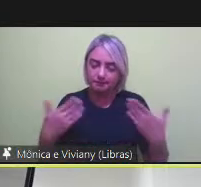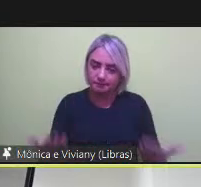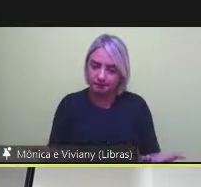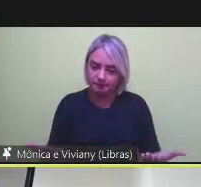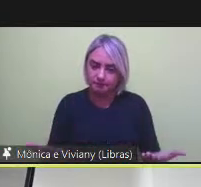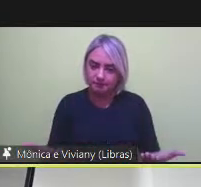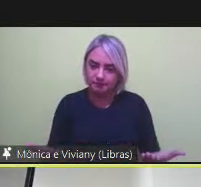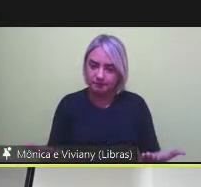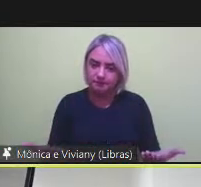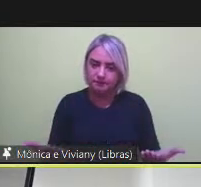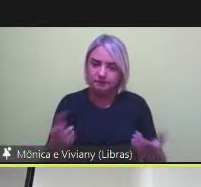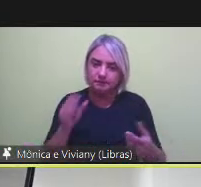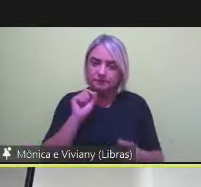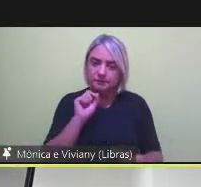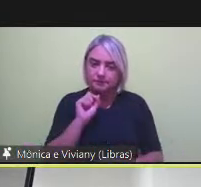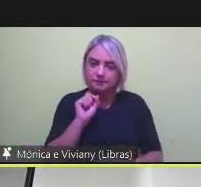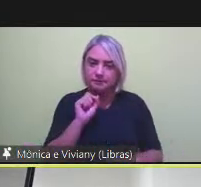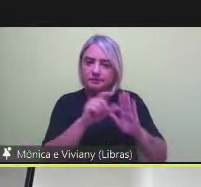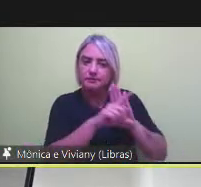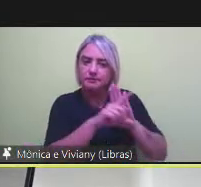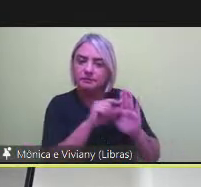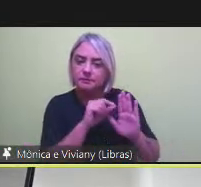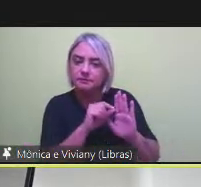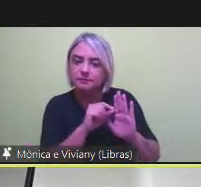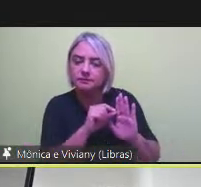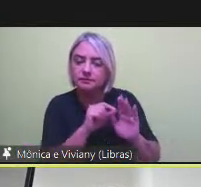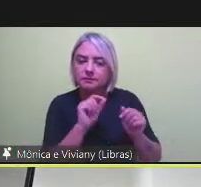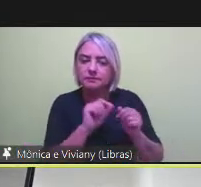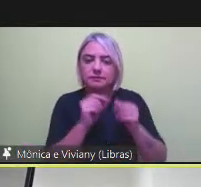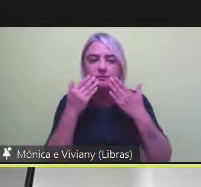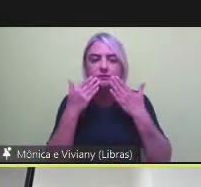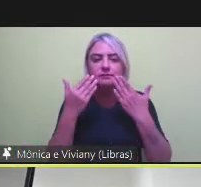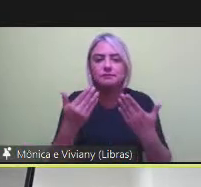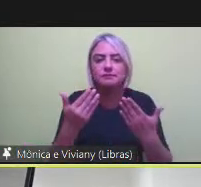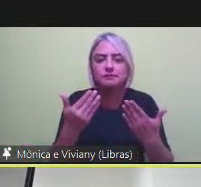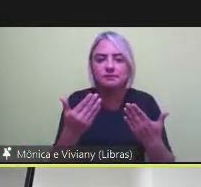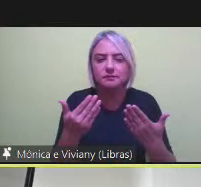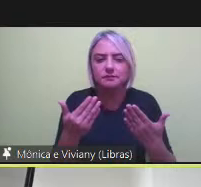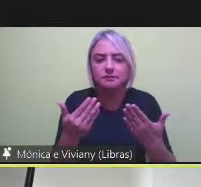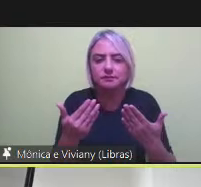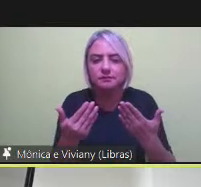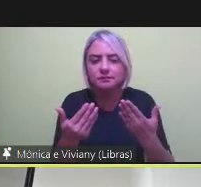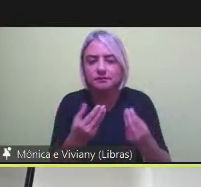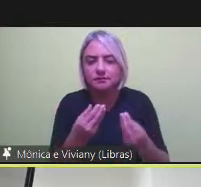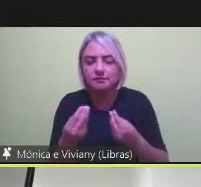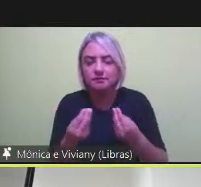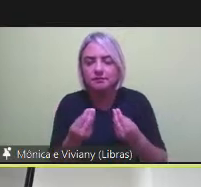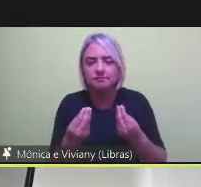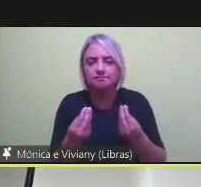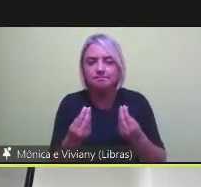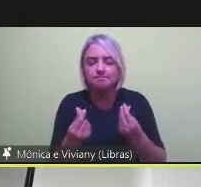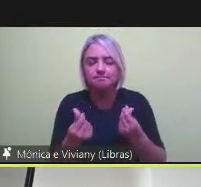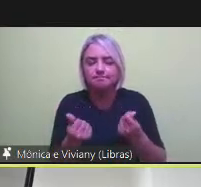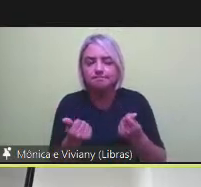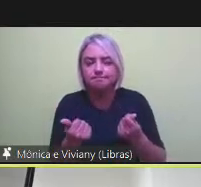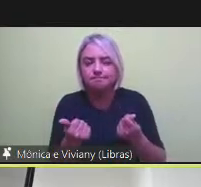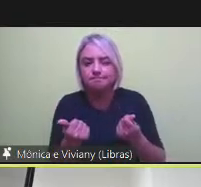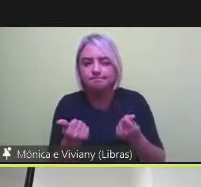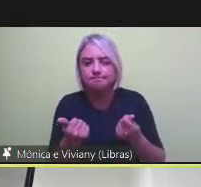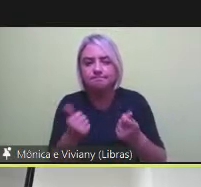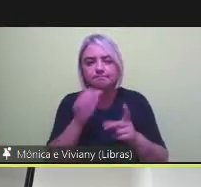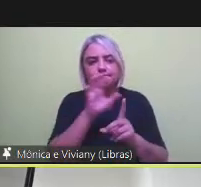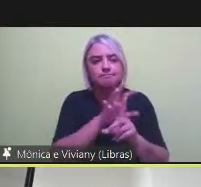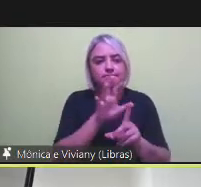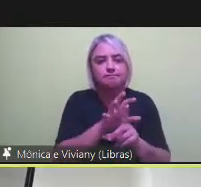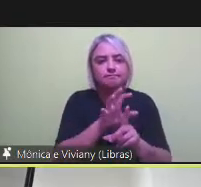Perfect. So, in fact, I'm going to make a presentation that is going